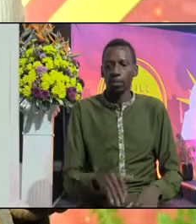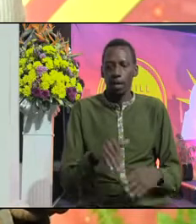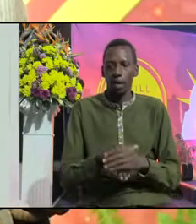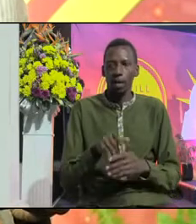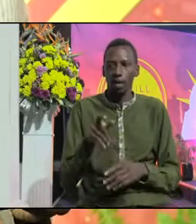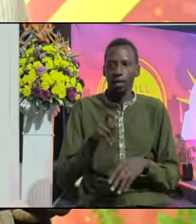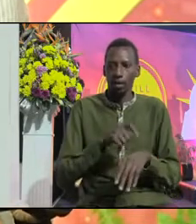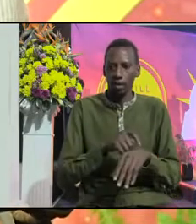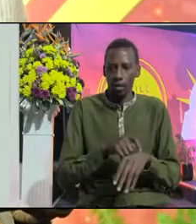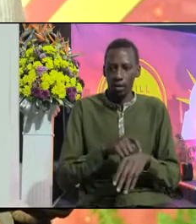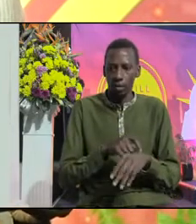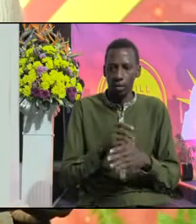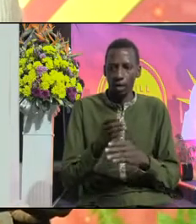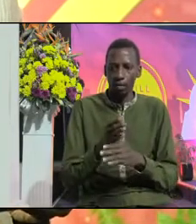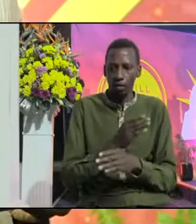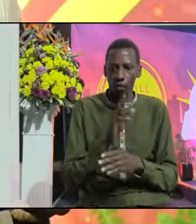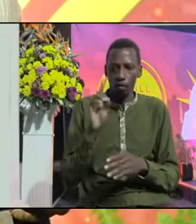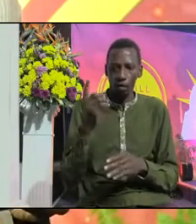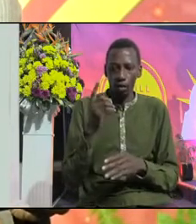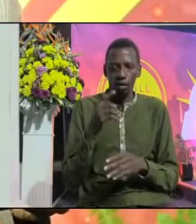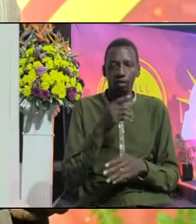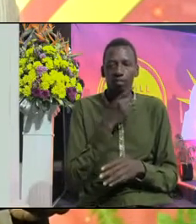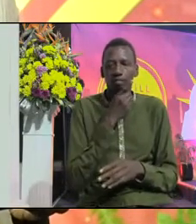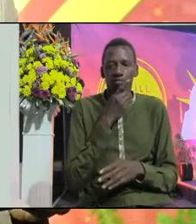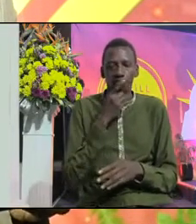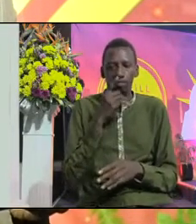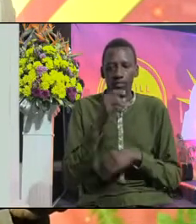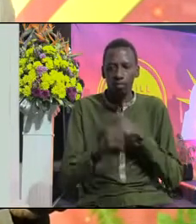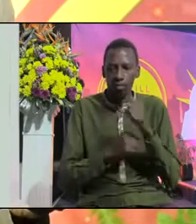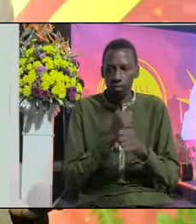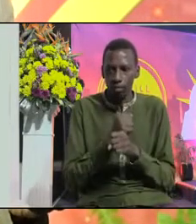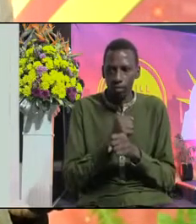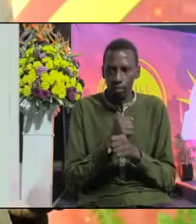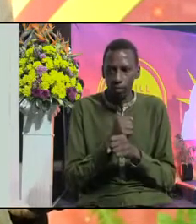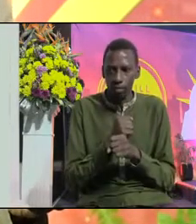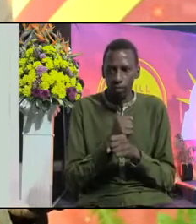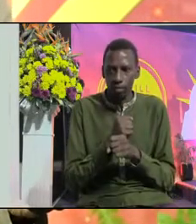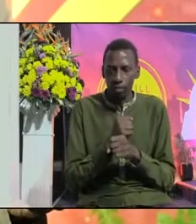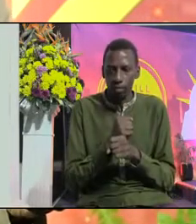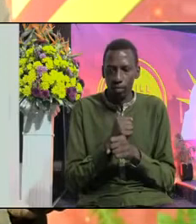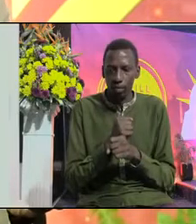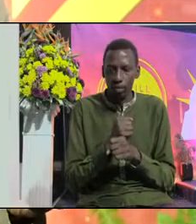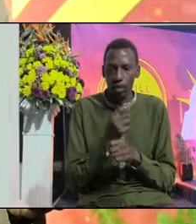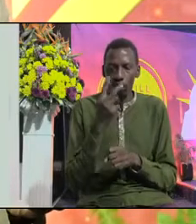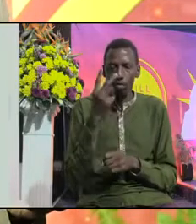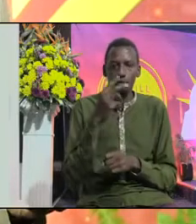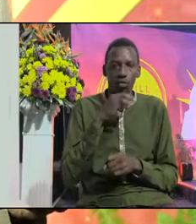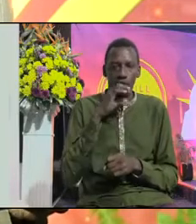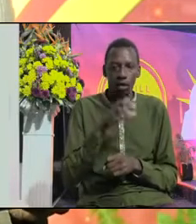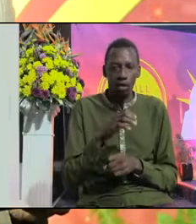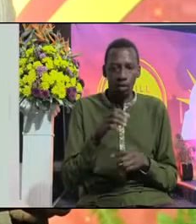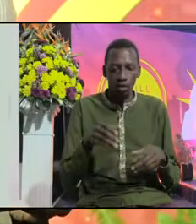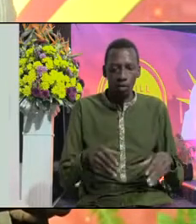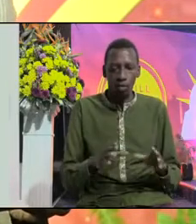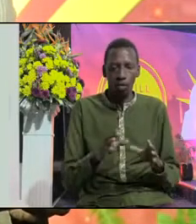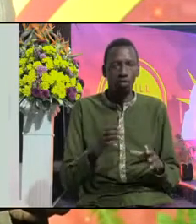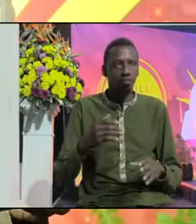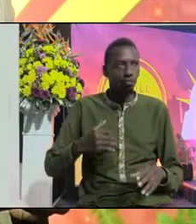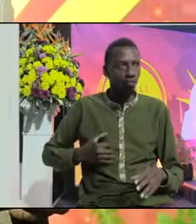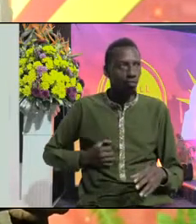before the first of the famine years, two sons were born to Joseph and his